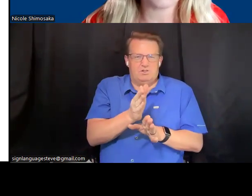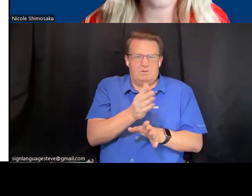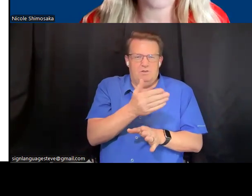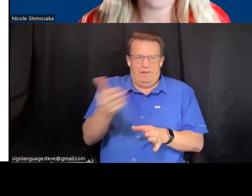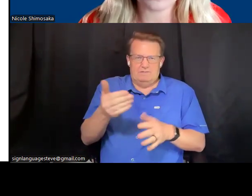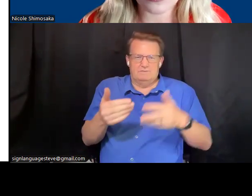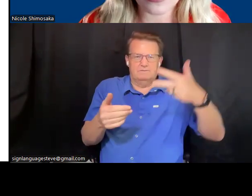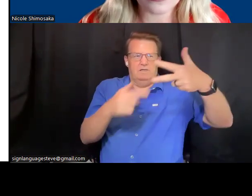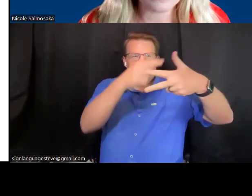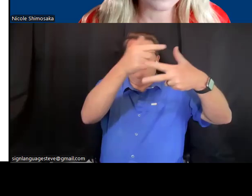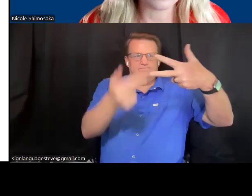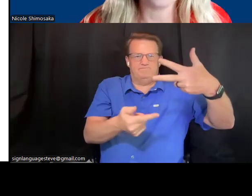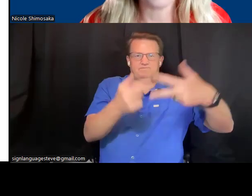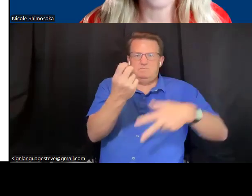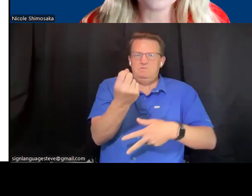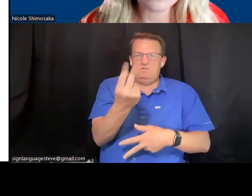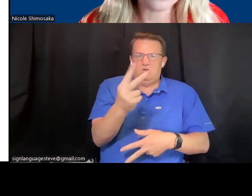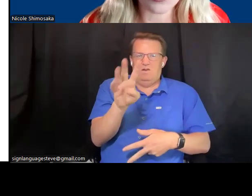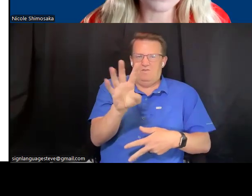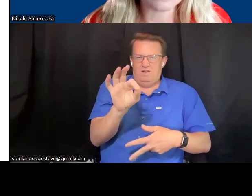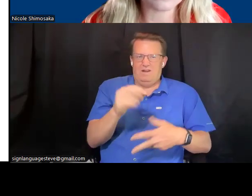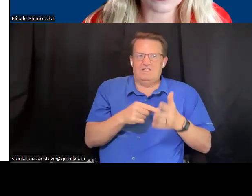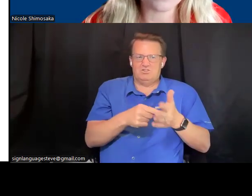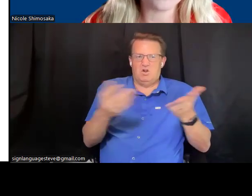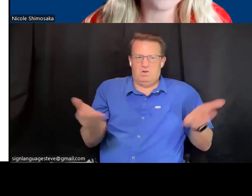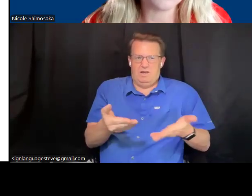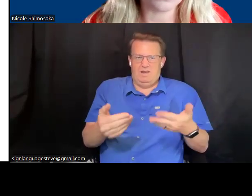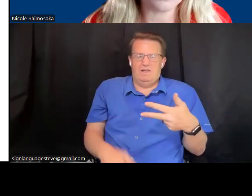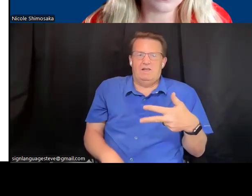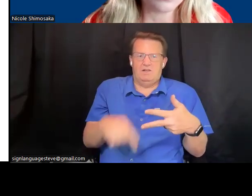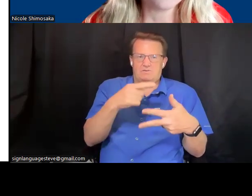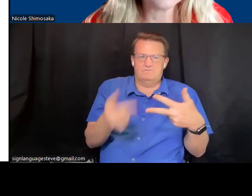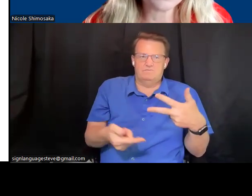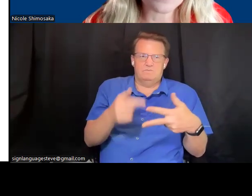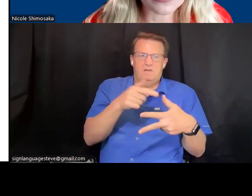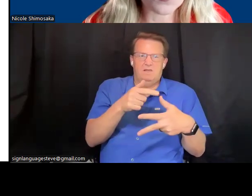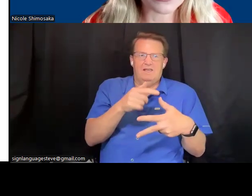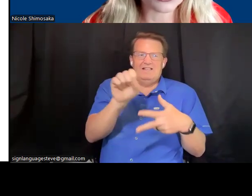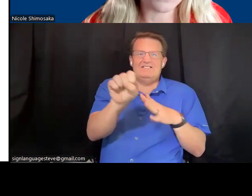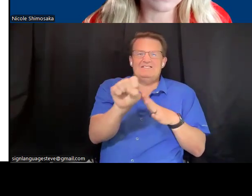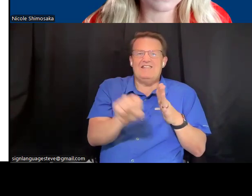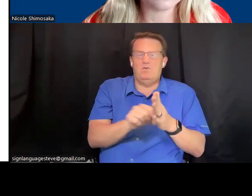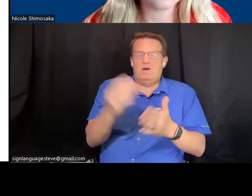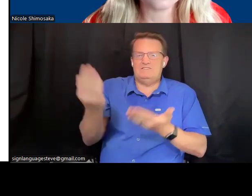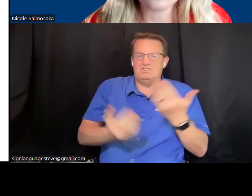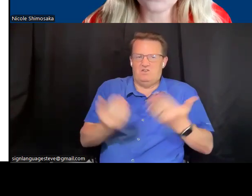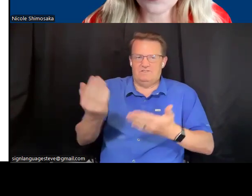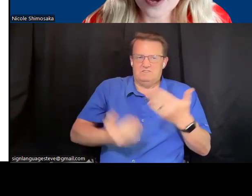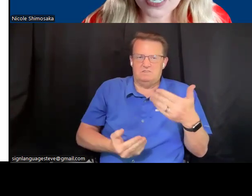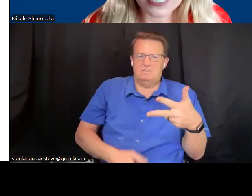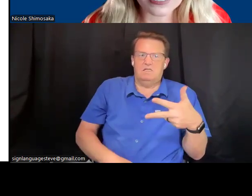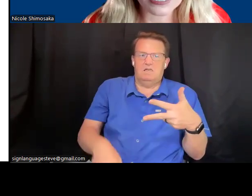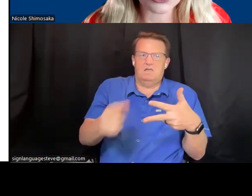Bill 1249, shown here on this visual. First, we have statewide services. Then we